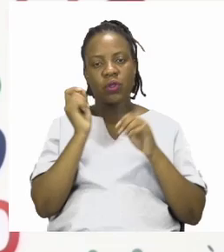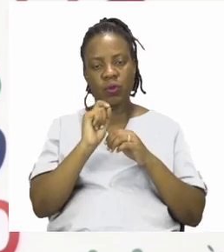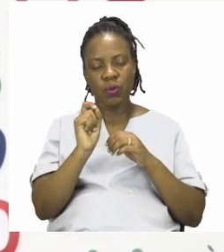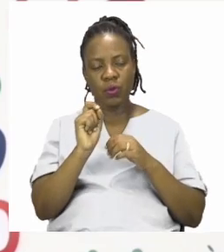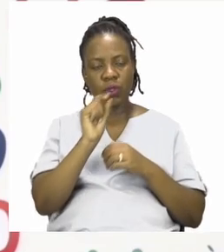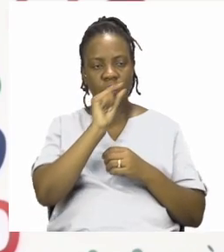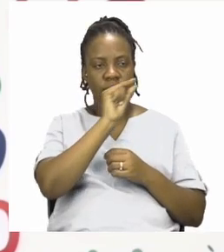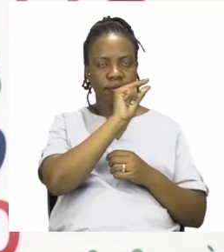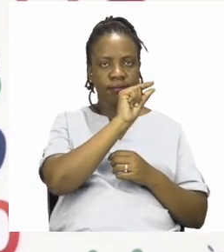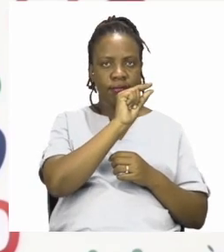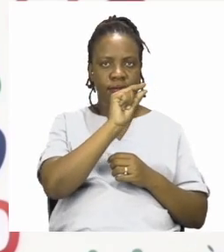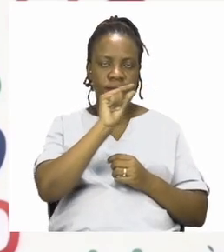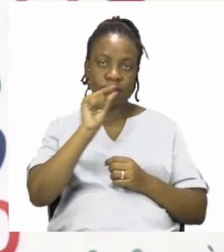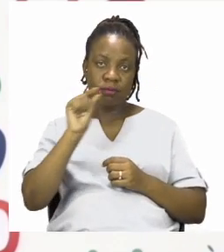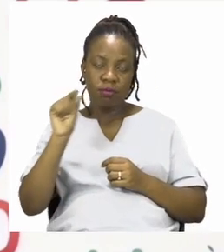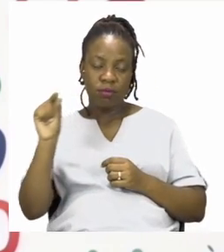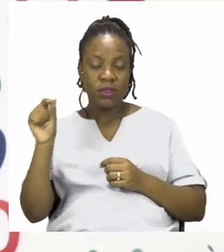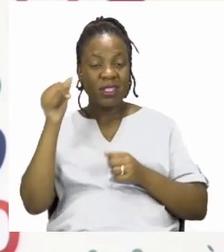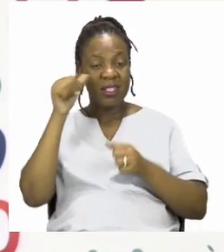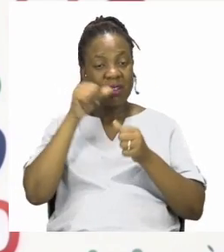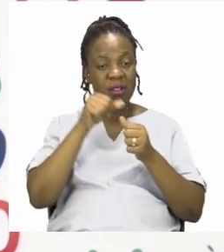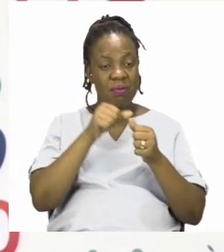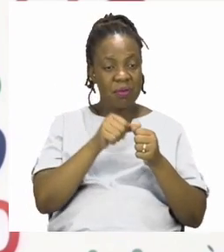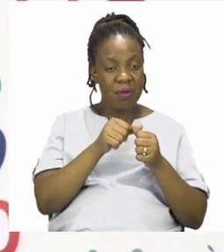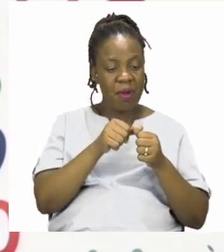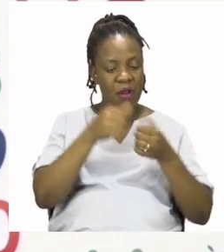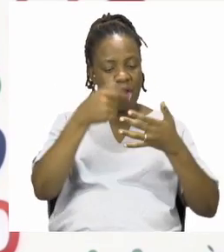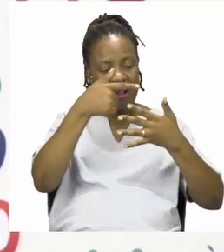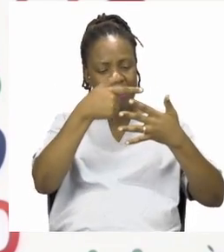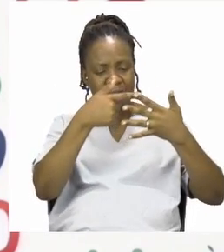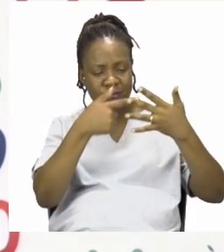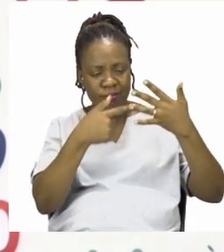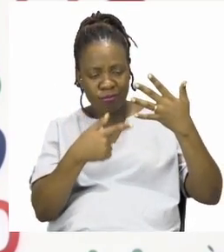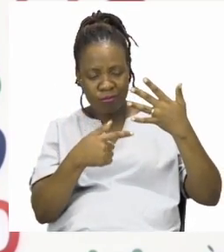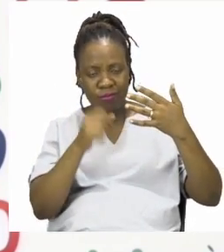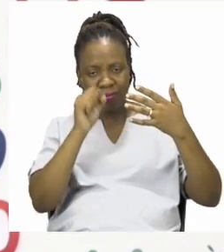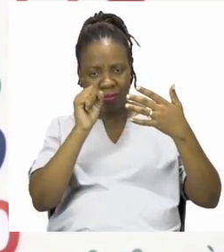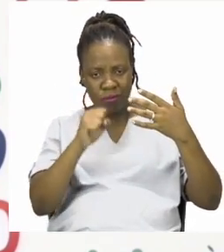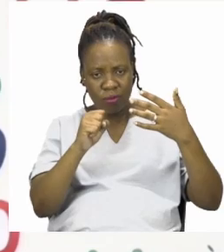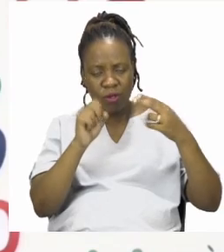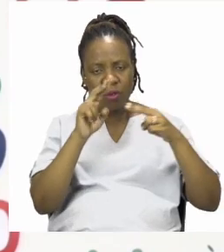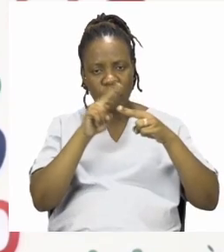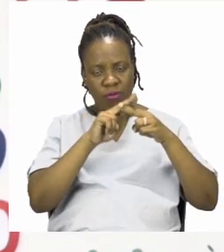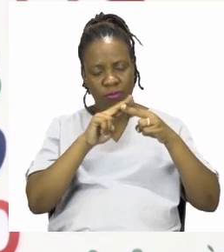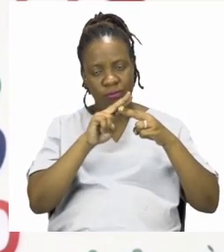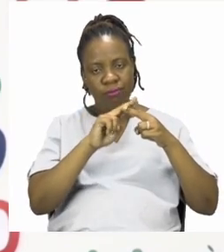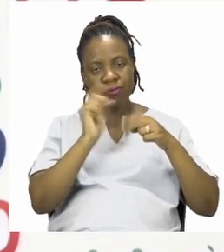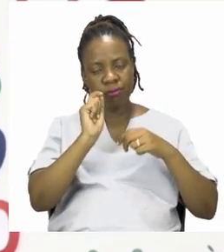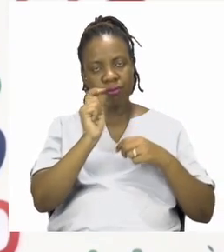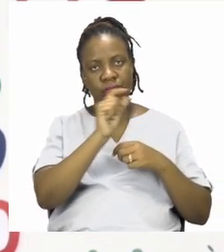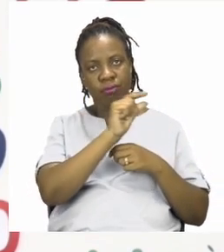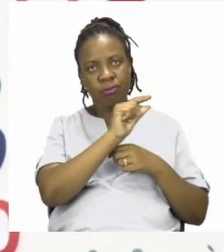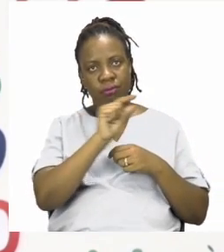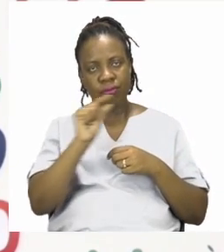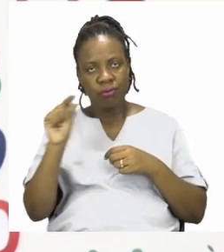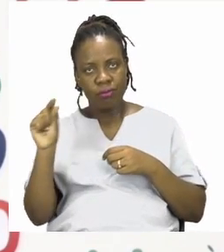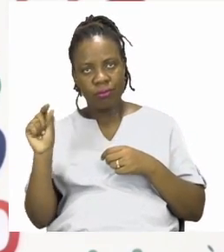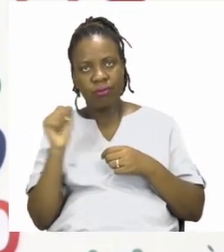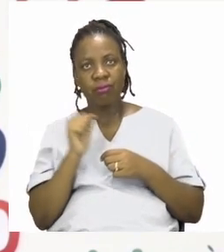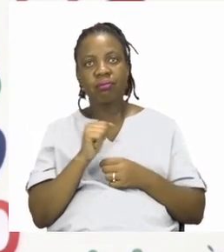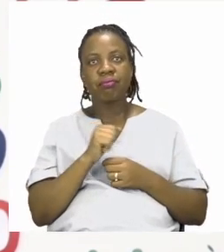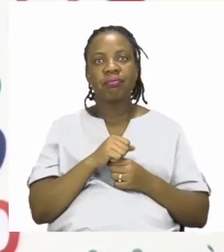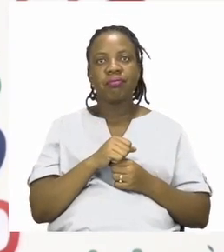need to go ahead and make sentences with all the other words given to you there in the list. So my